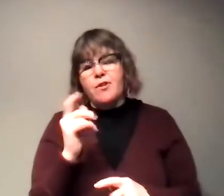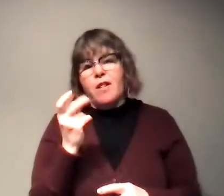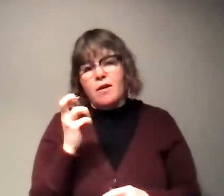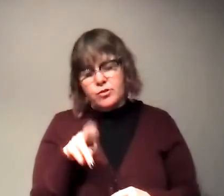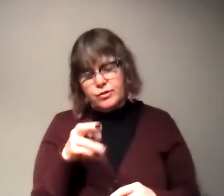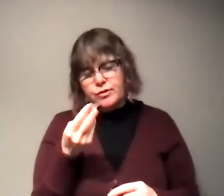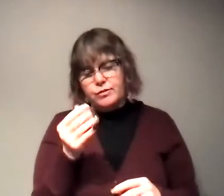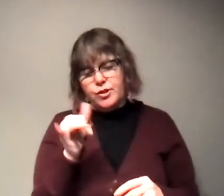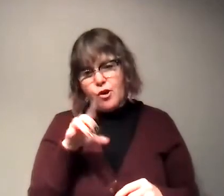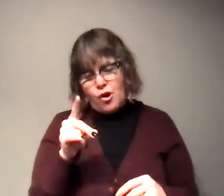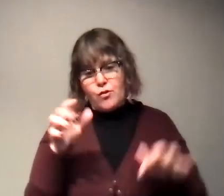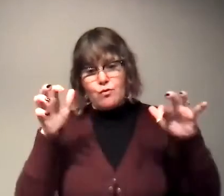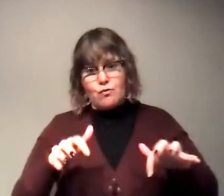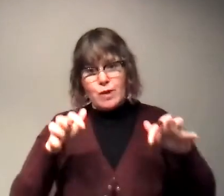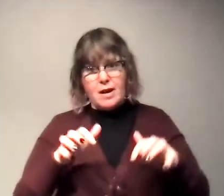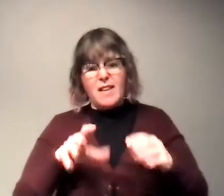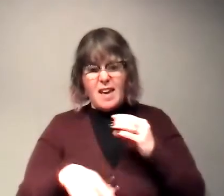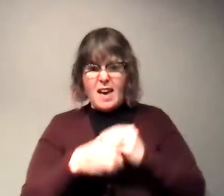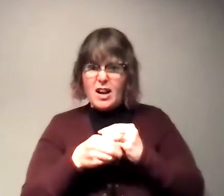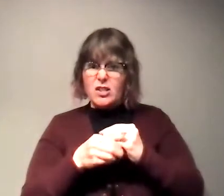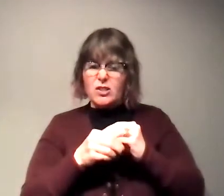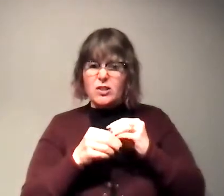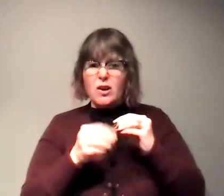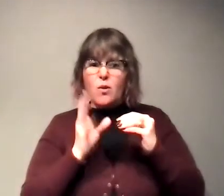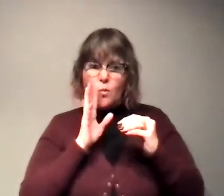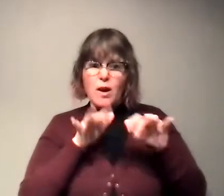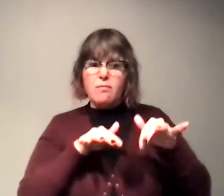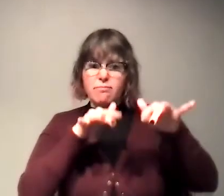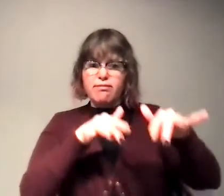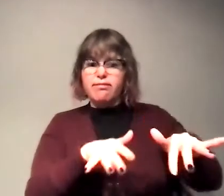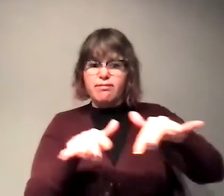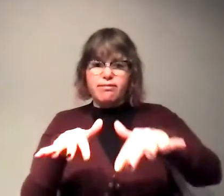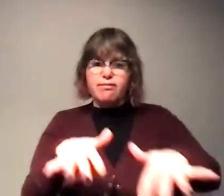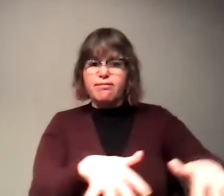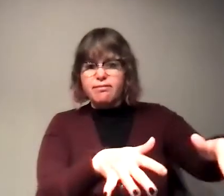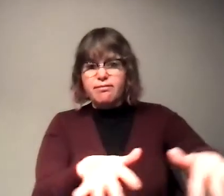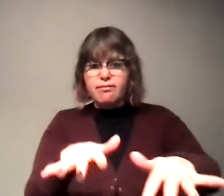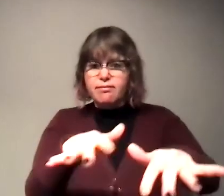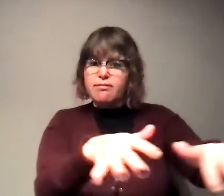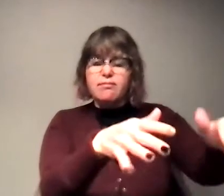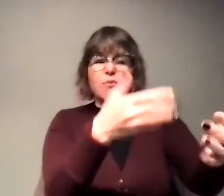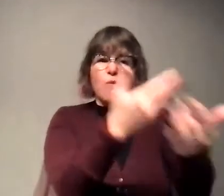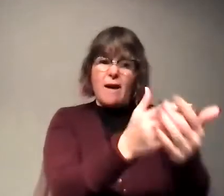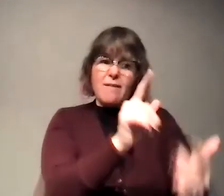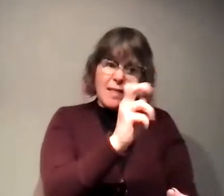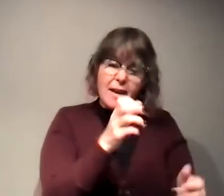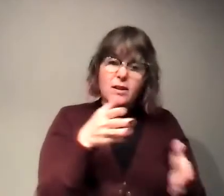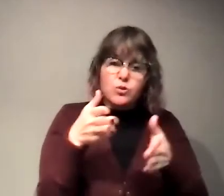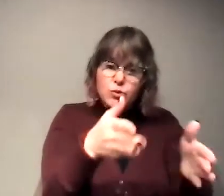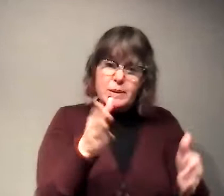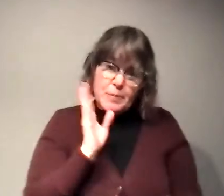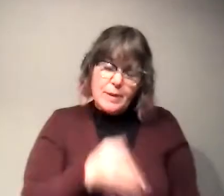and then it rains, all the extra fertilizer will go running over the ground surface and end up going into lakes and streams.